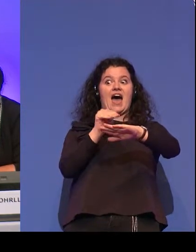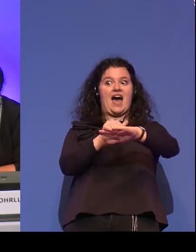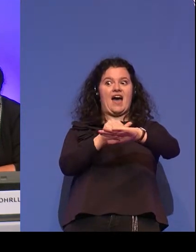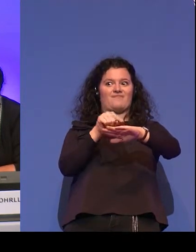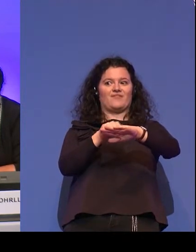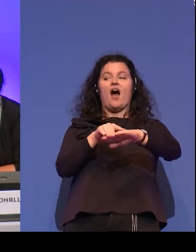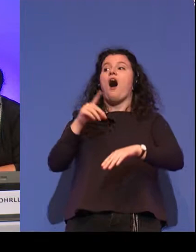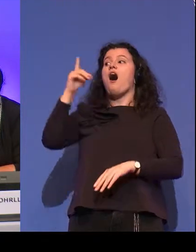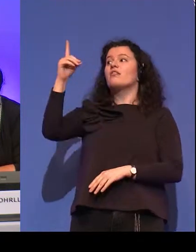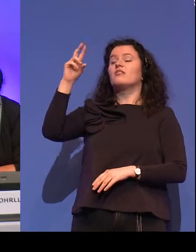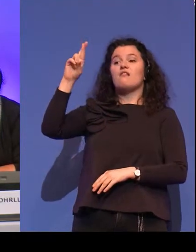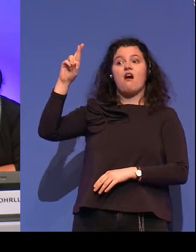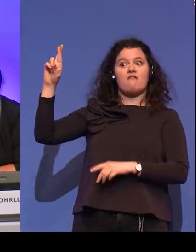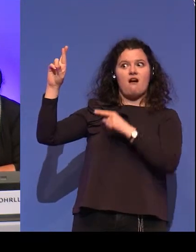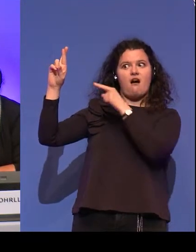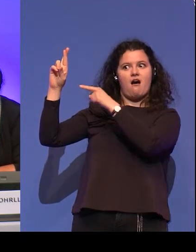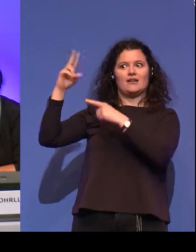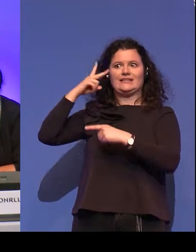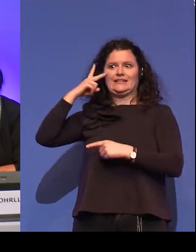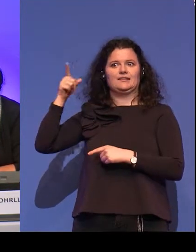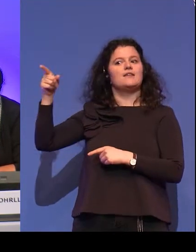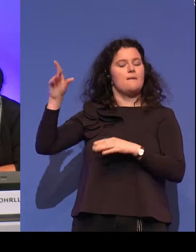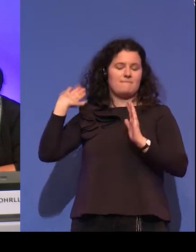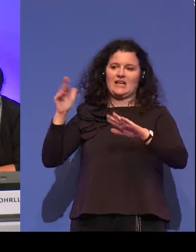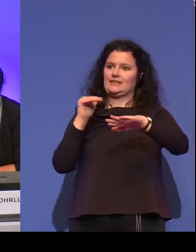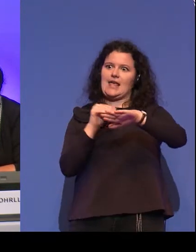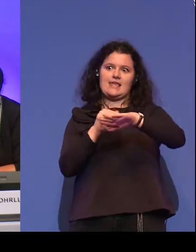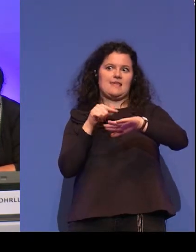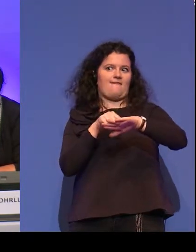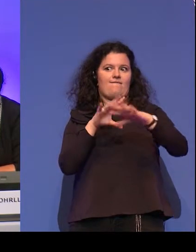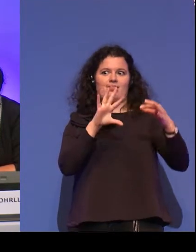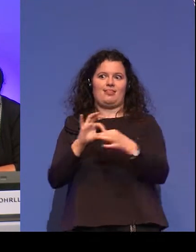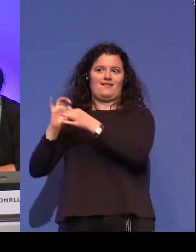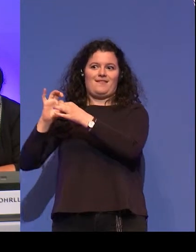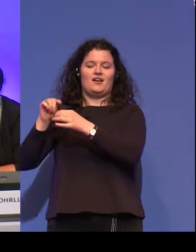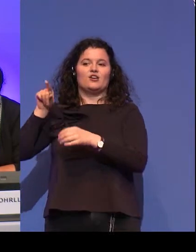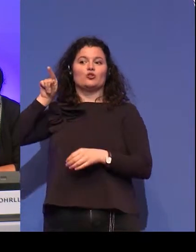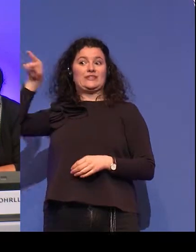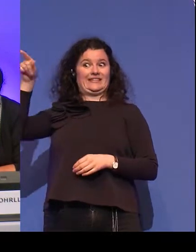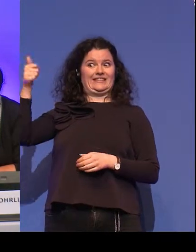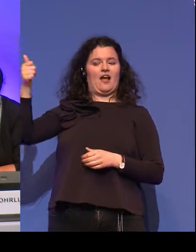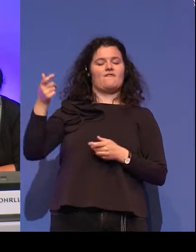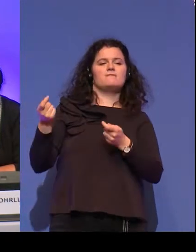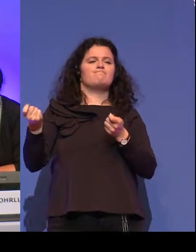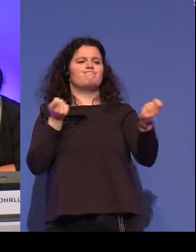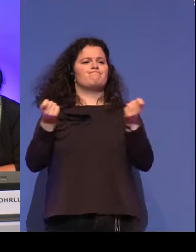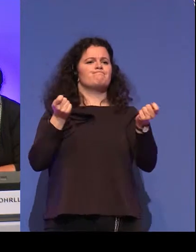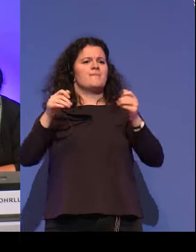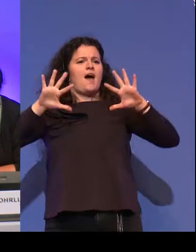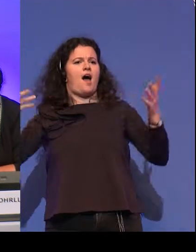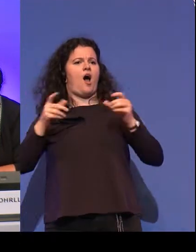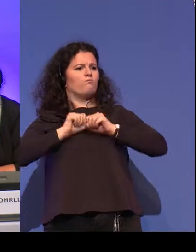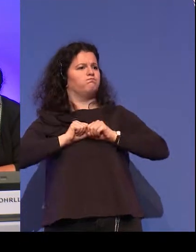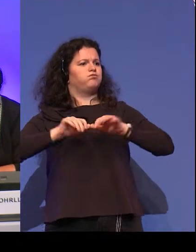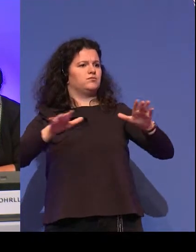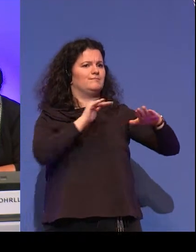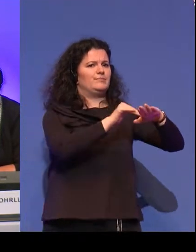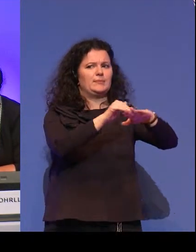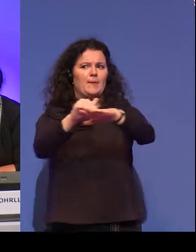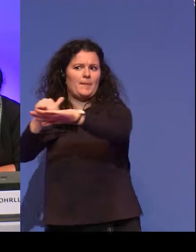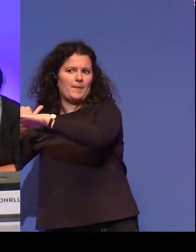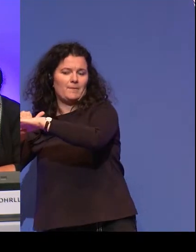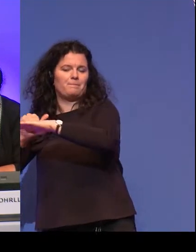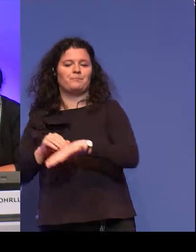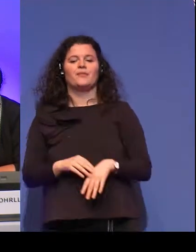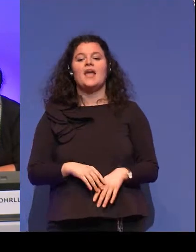and our expertise represents the engine of that. 91% of the disasters,